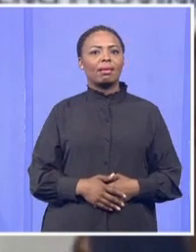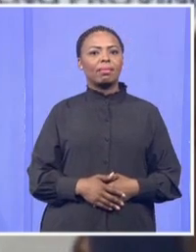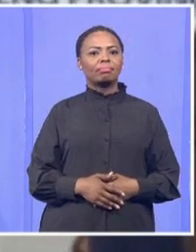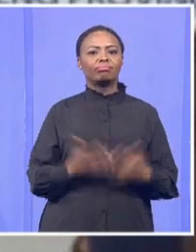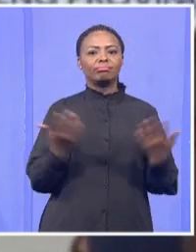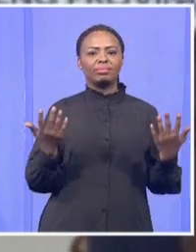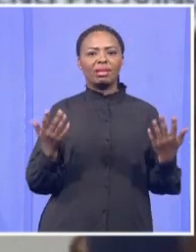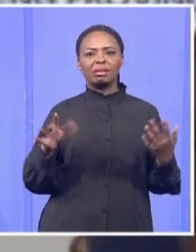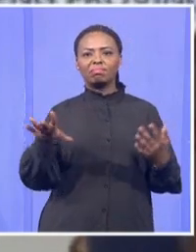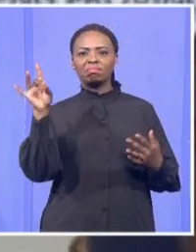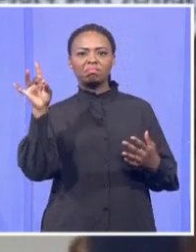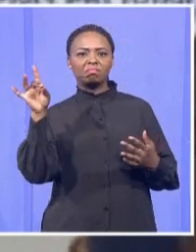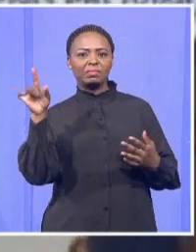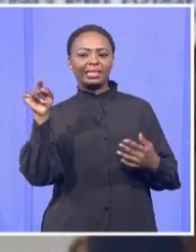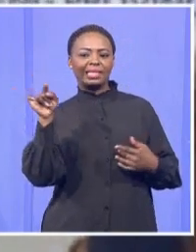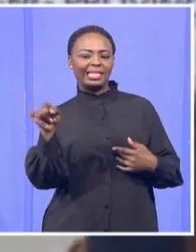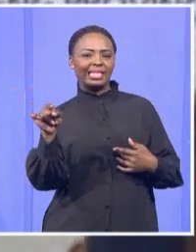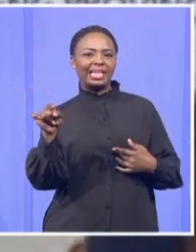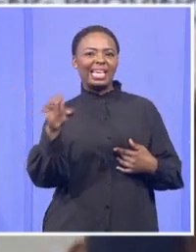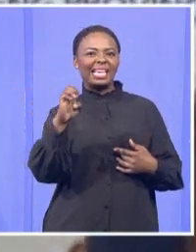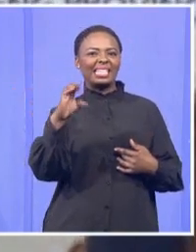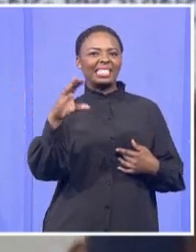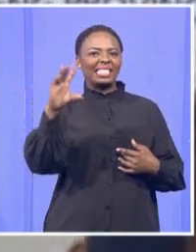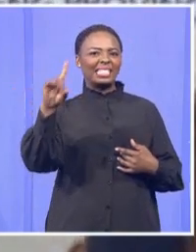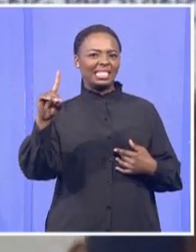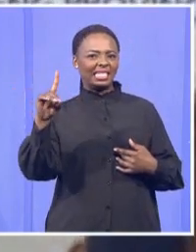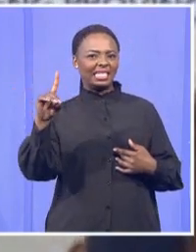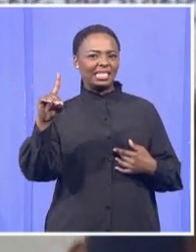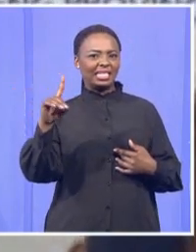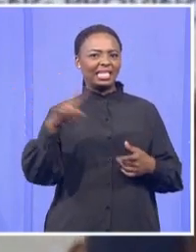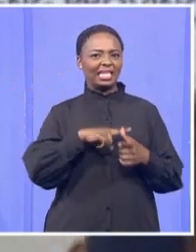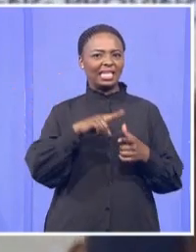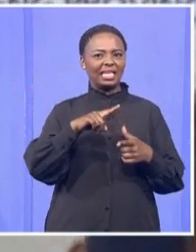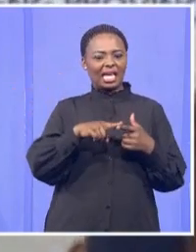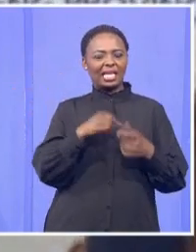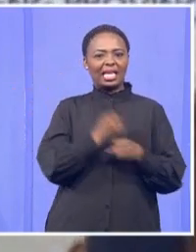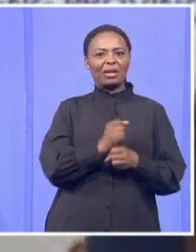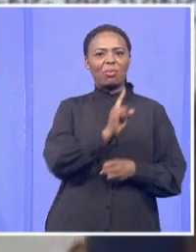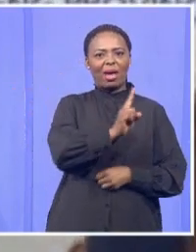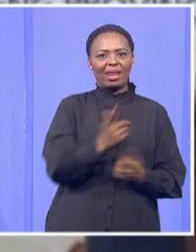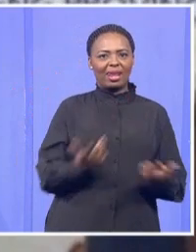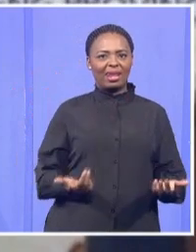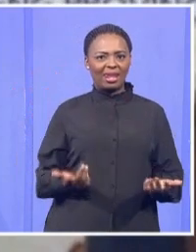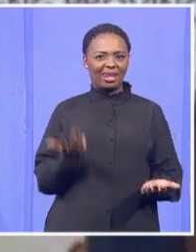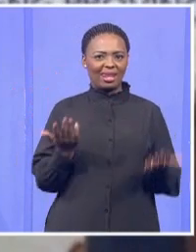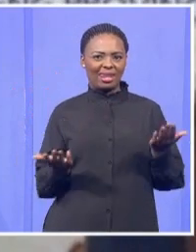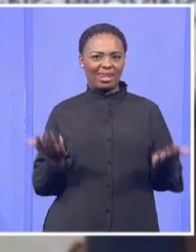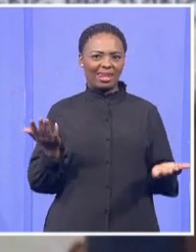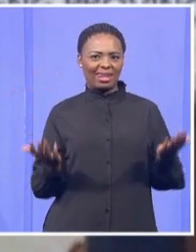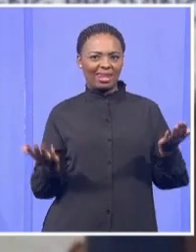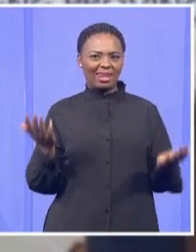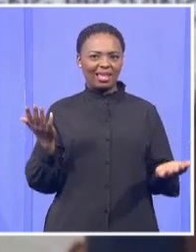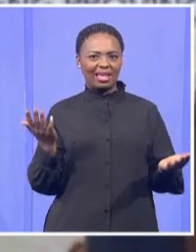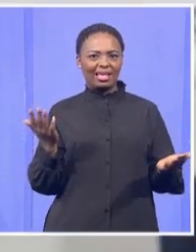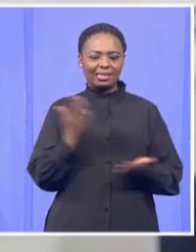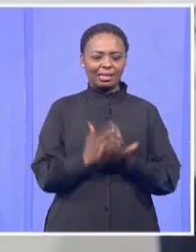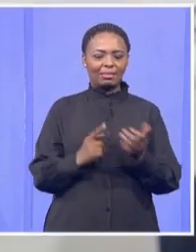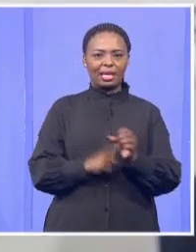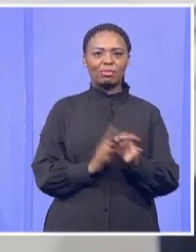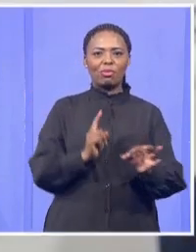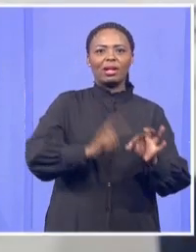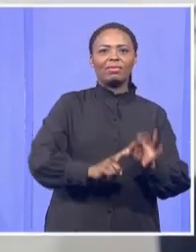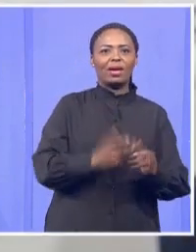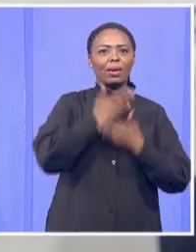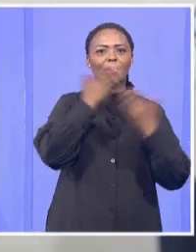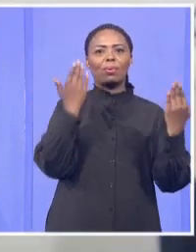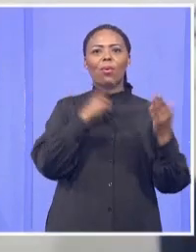pick the ECDs that they want in terms of grade 1 and take their children there. You find that they don't qualify in terms of distance, they